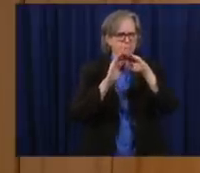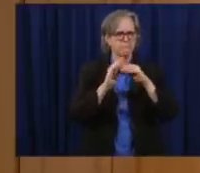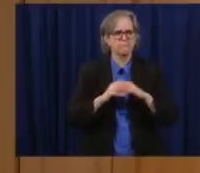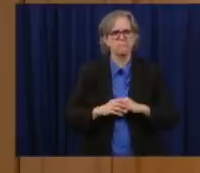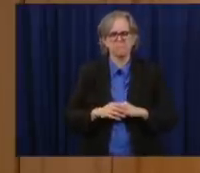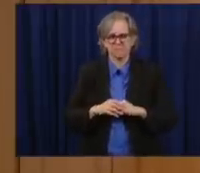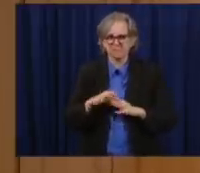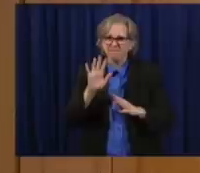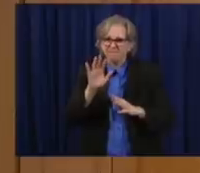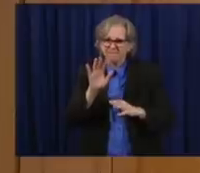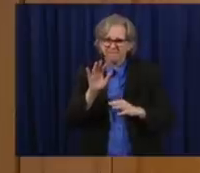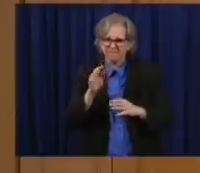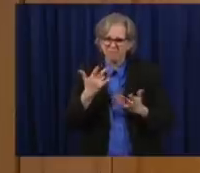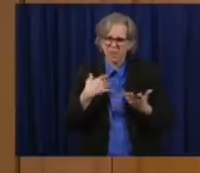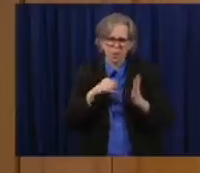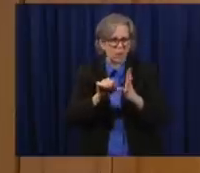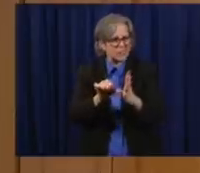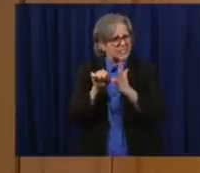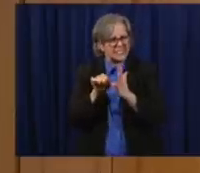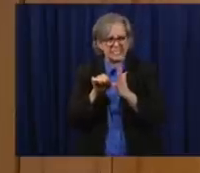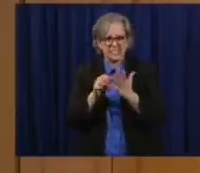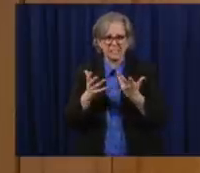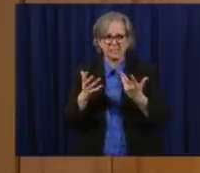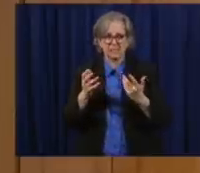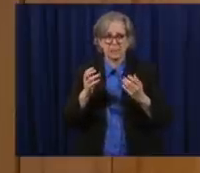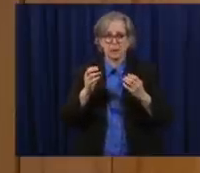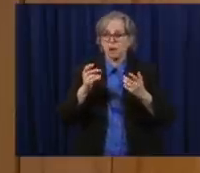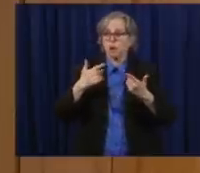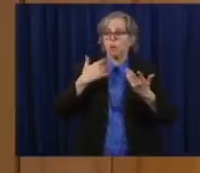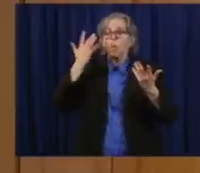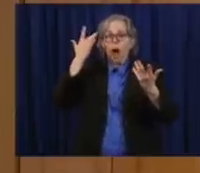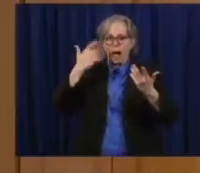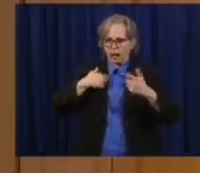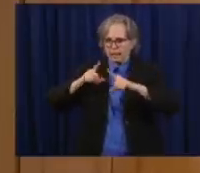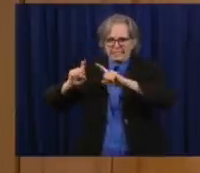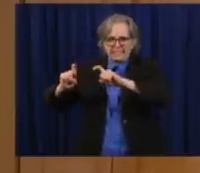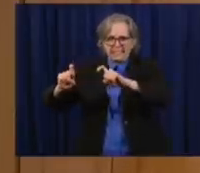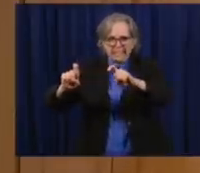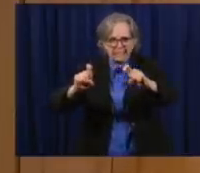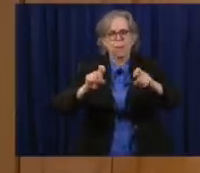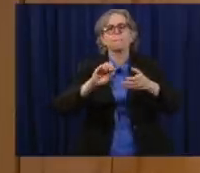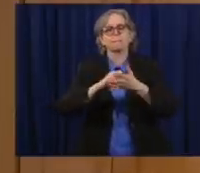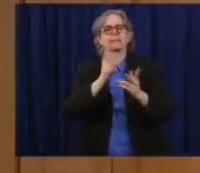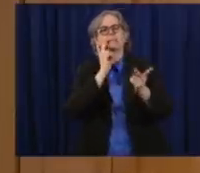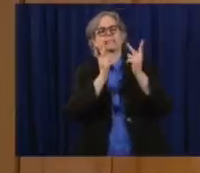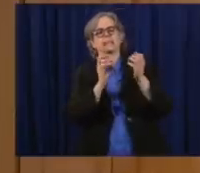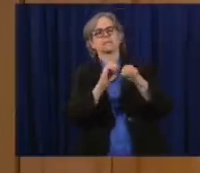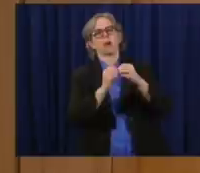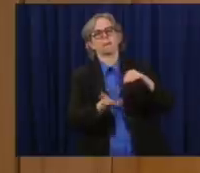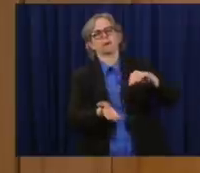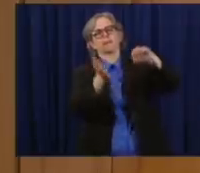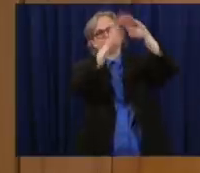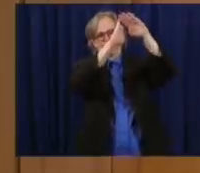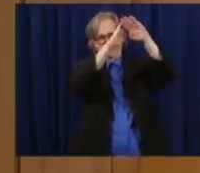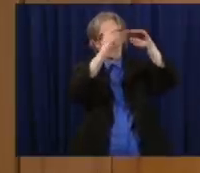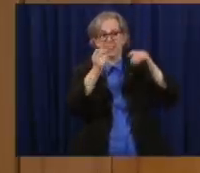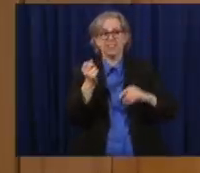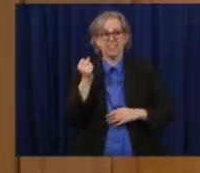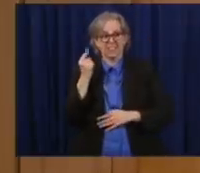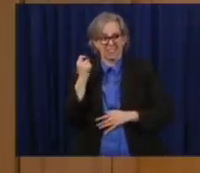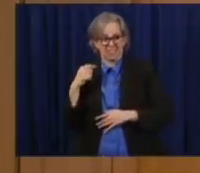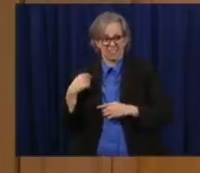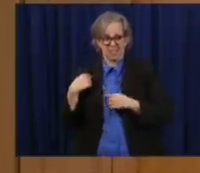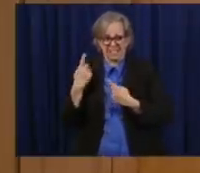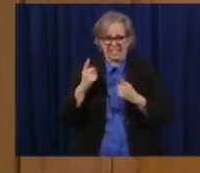we extend our testing. We know we've only tested a fraction of the cases that are actually out there. And as that testing gets